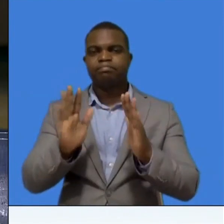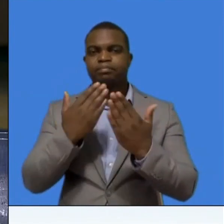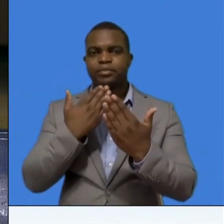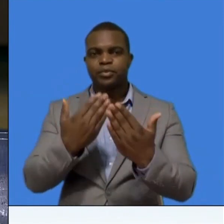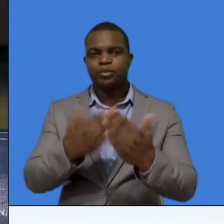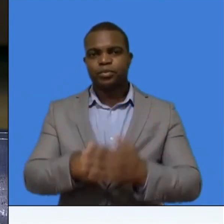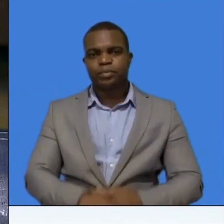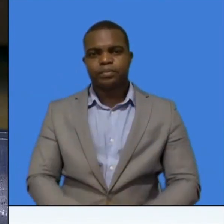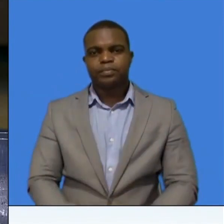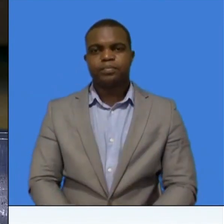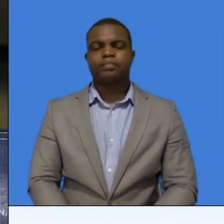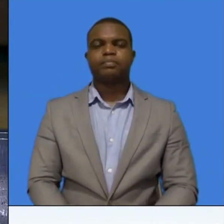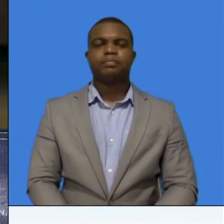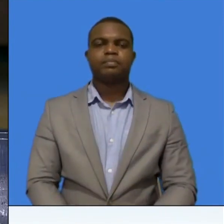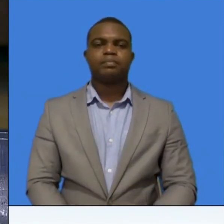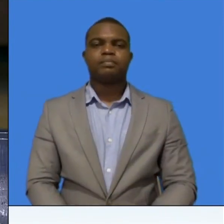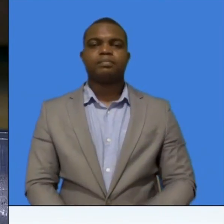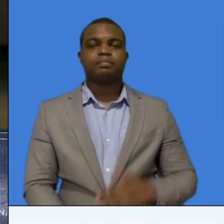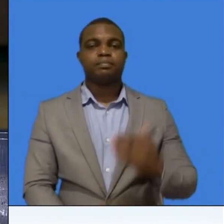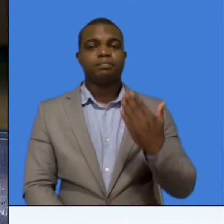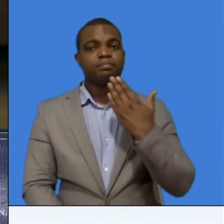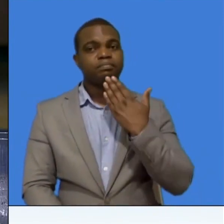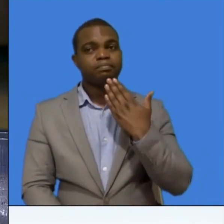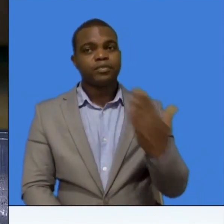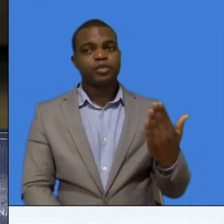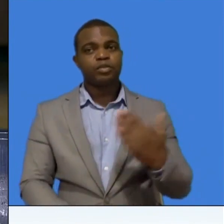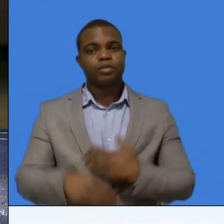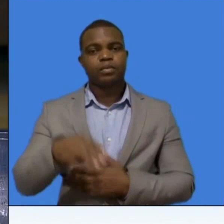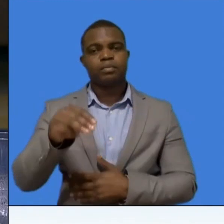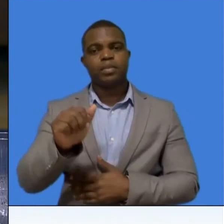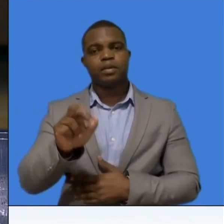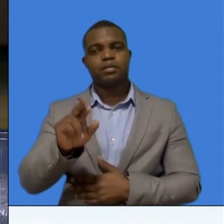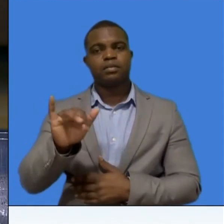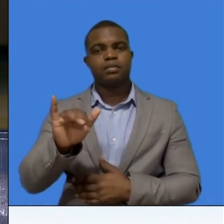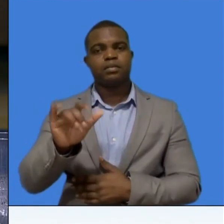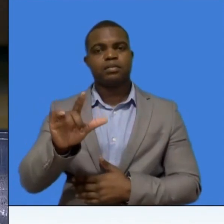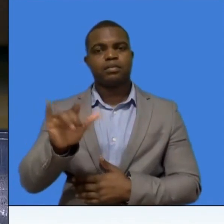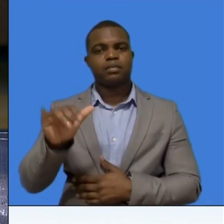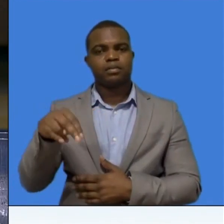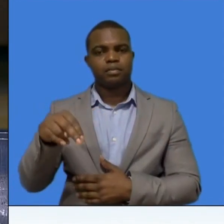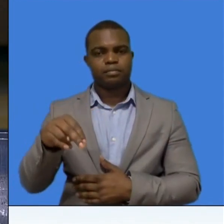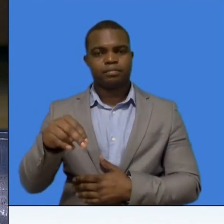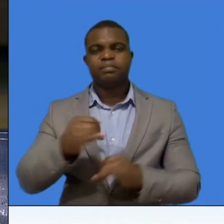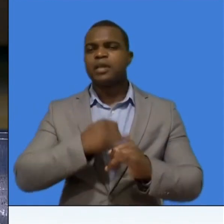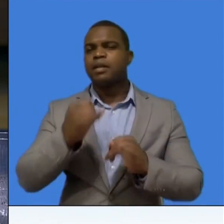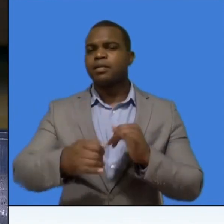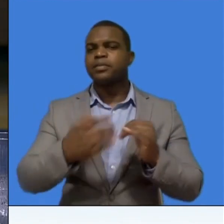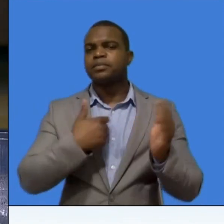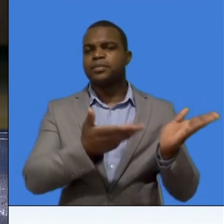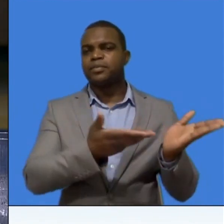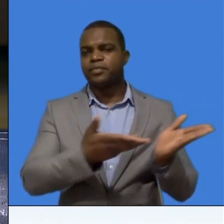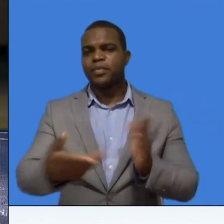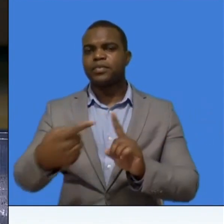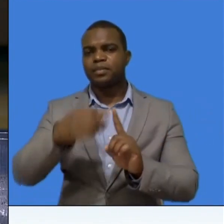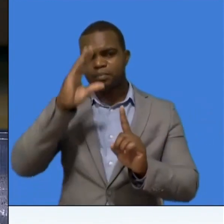Finally, I kindly invite Mr. Sugeeshwara Gunaratna, Vice President of the Conference from Sri Lanka, to make